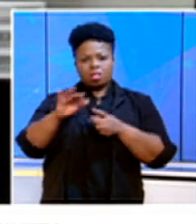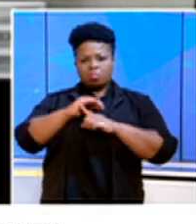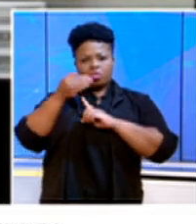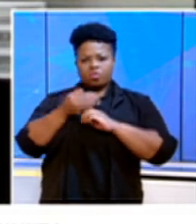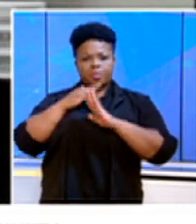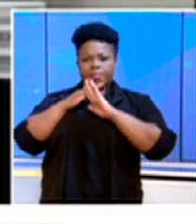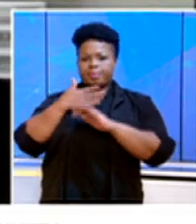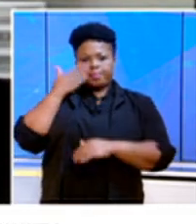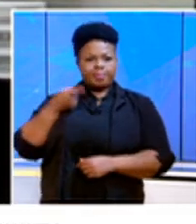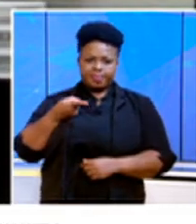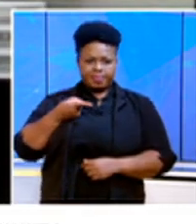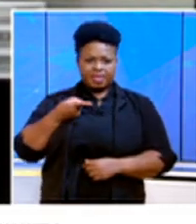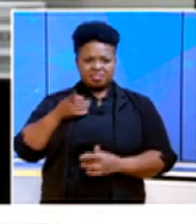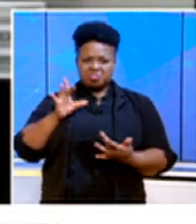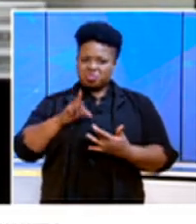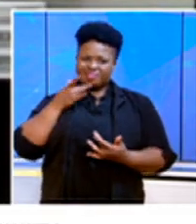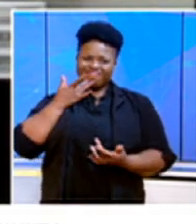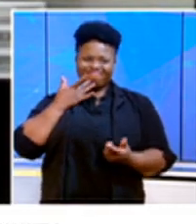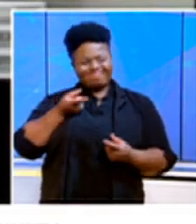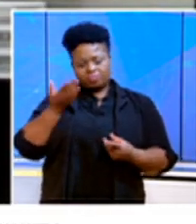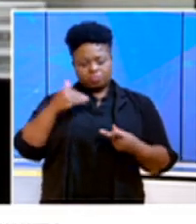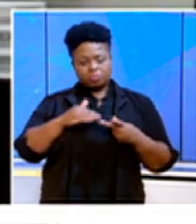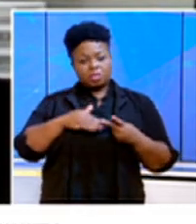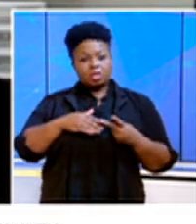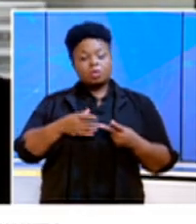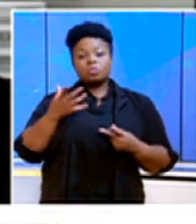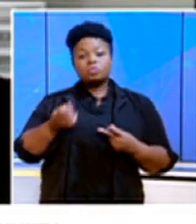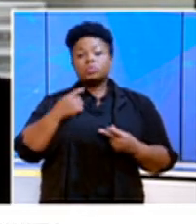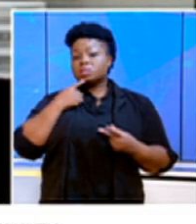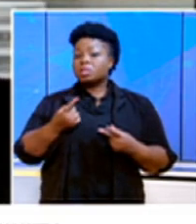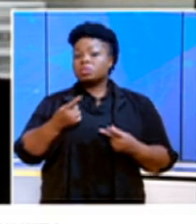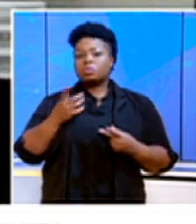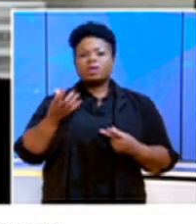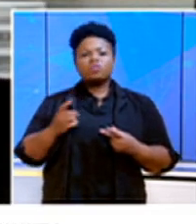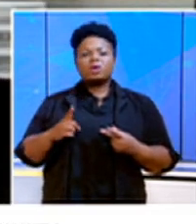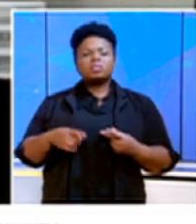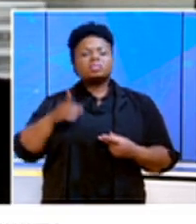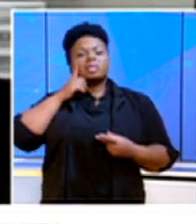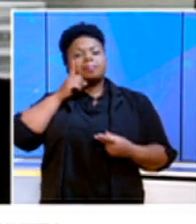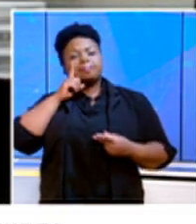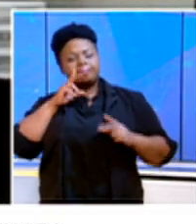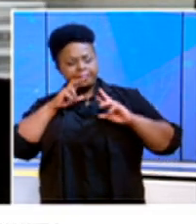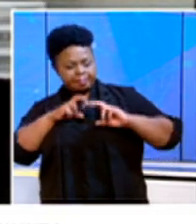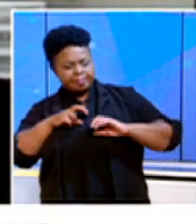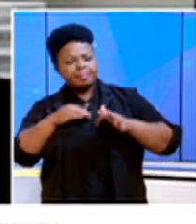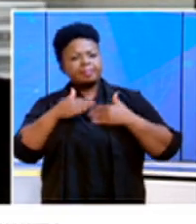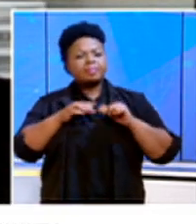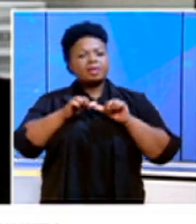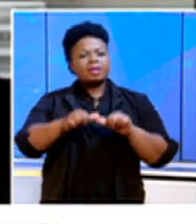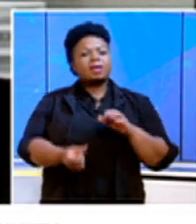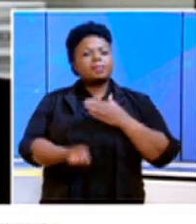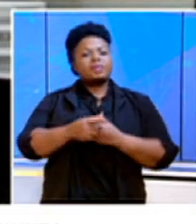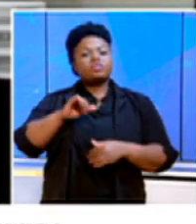choice. We then have as you say, it's not even the rollout that has begun. We've got trials still taking place for Johnson &